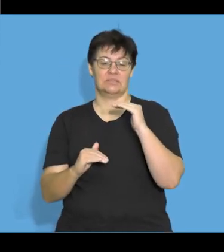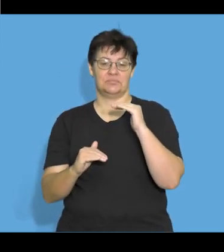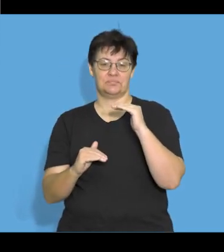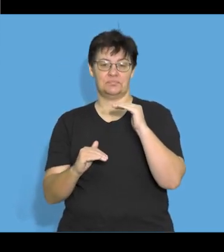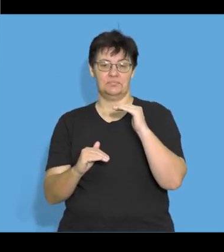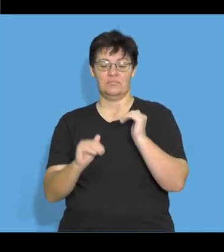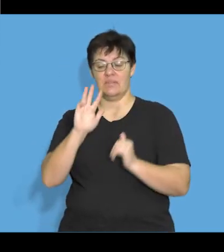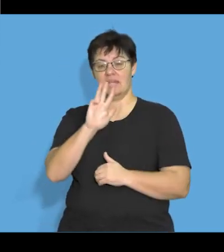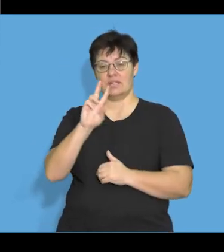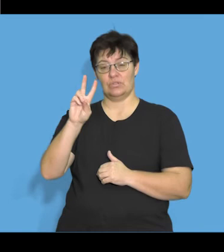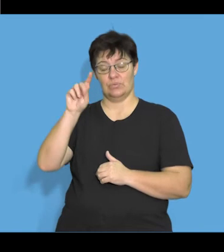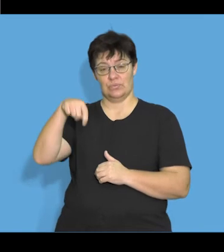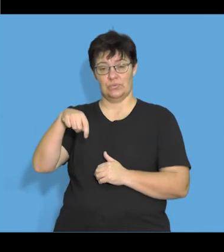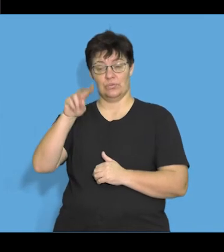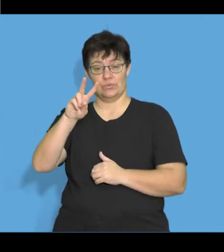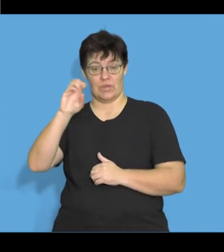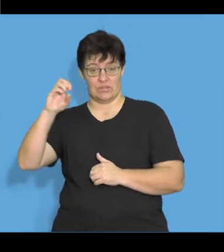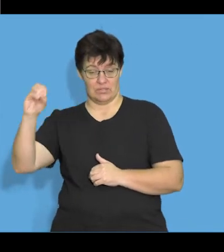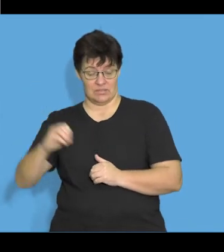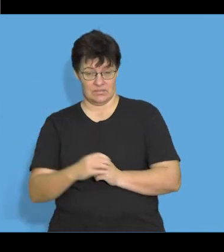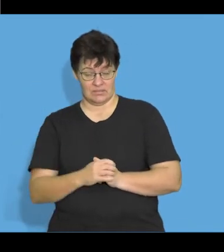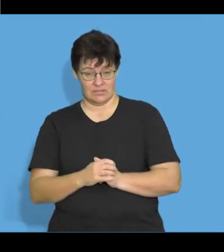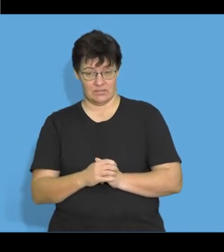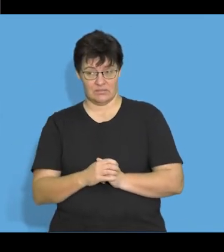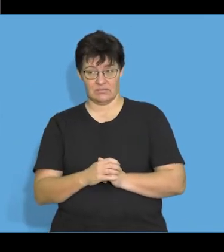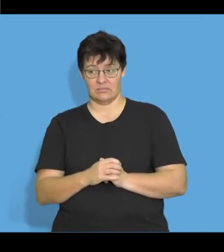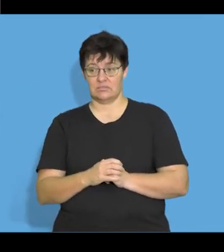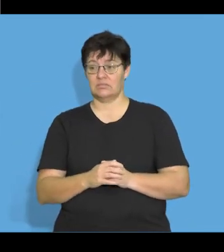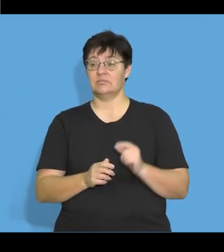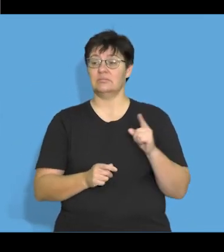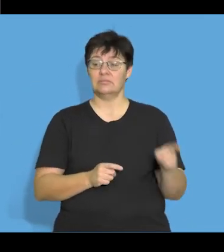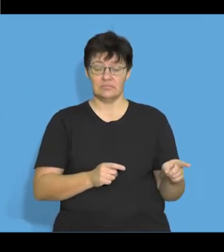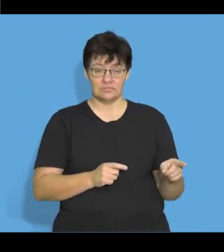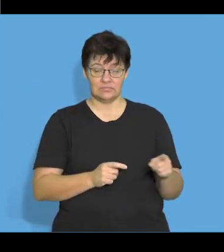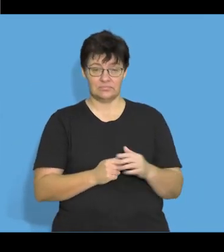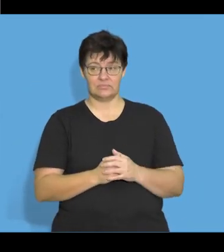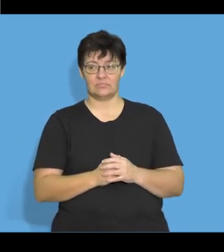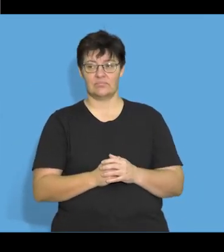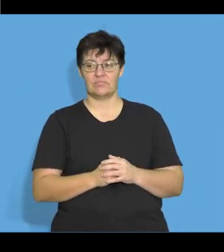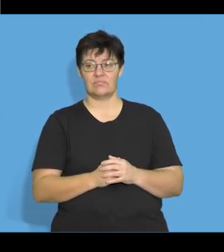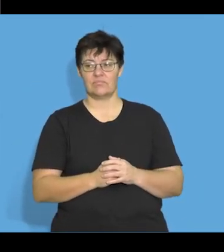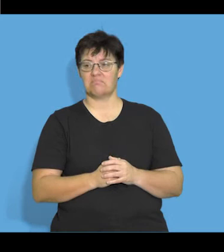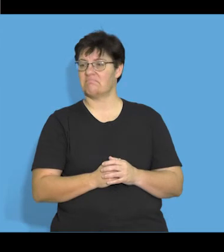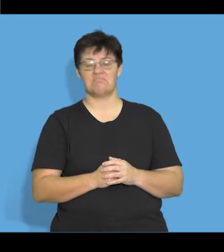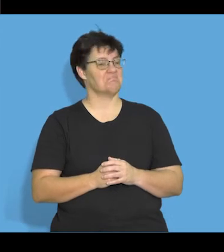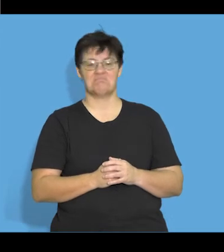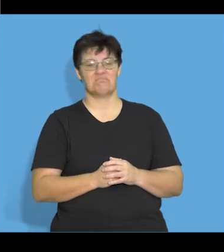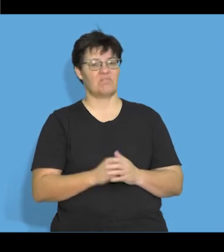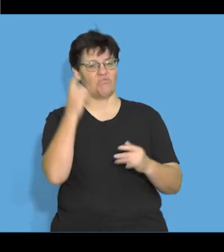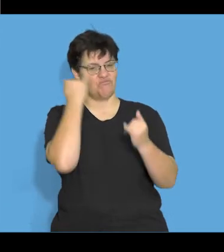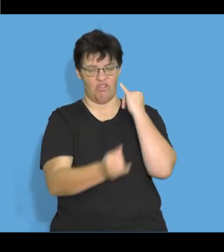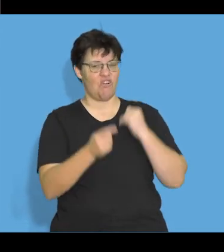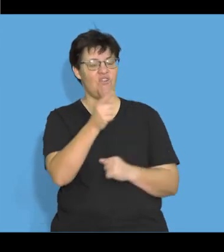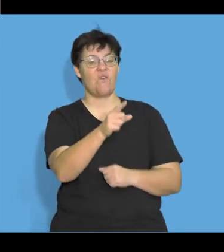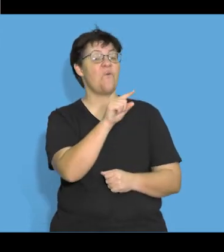by 92,200, right? This, in fact, is not the case because, and